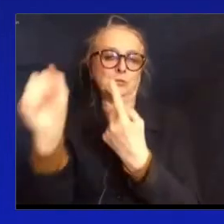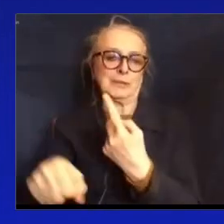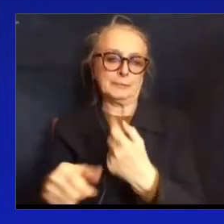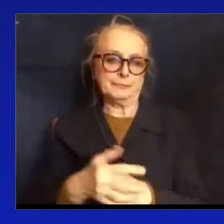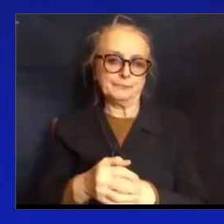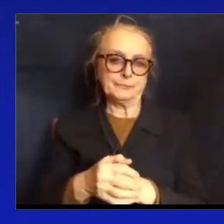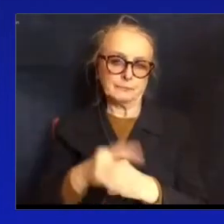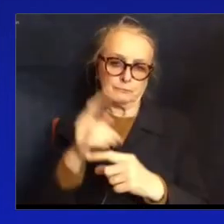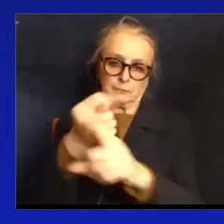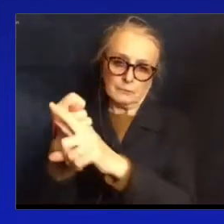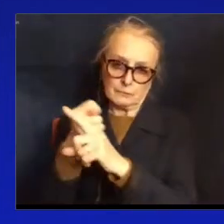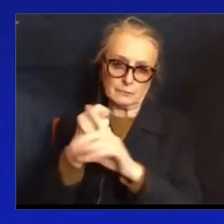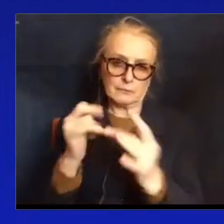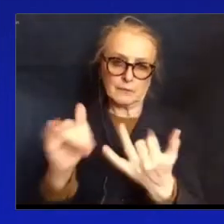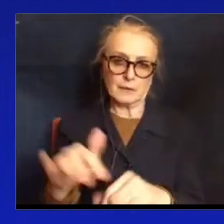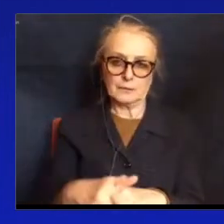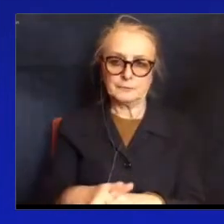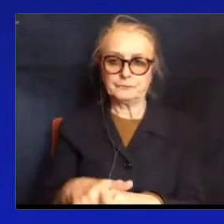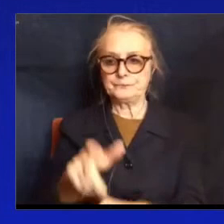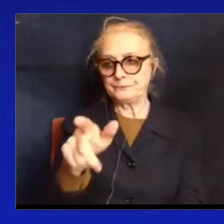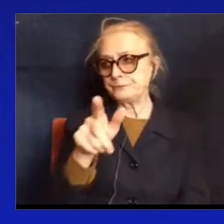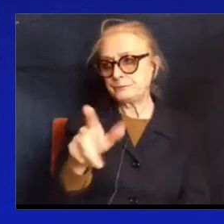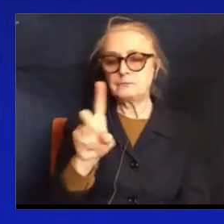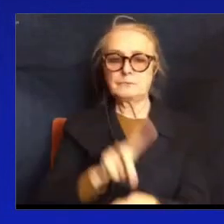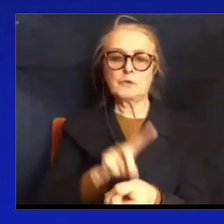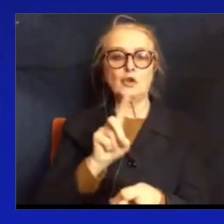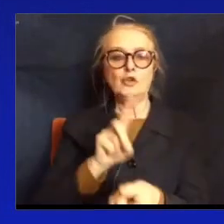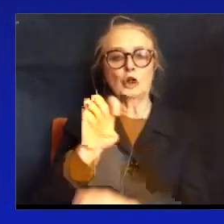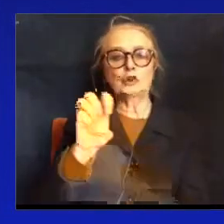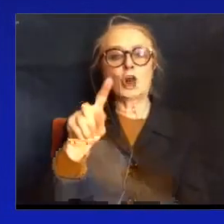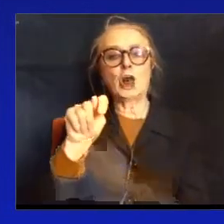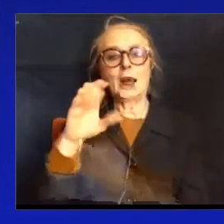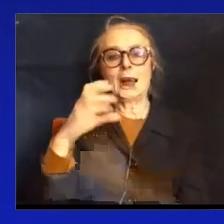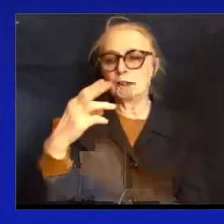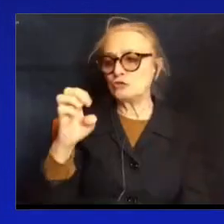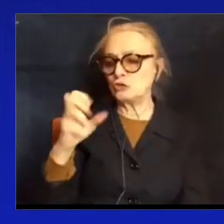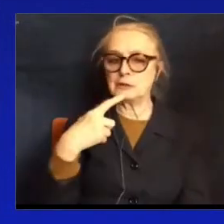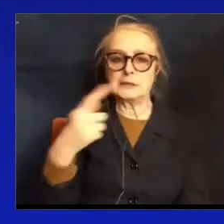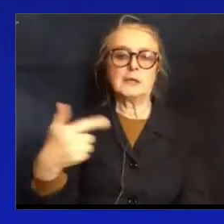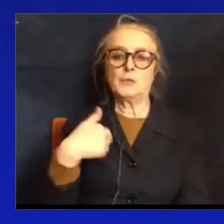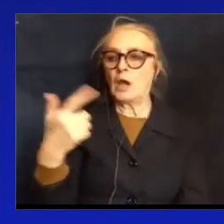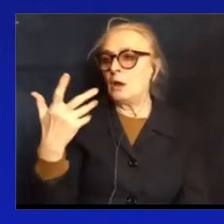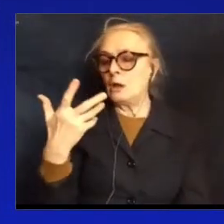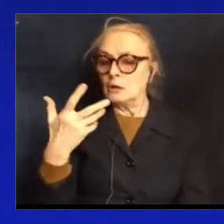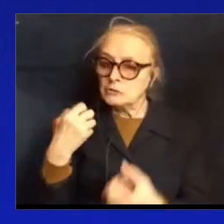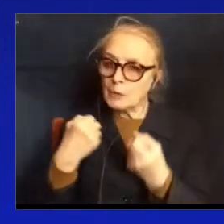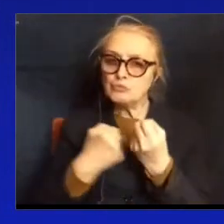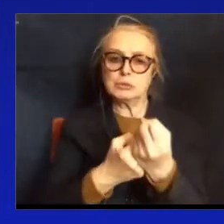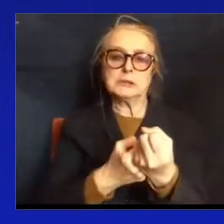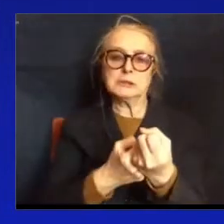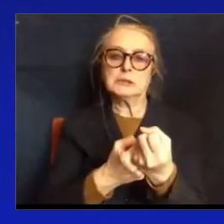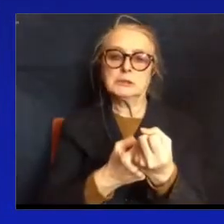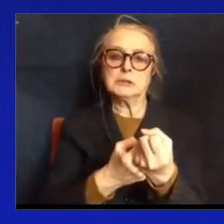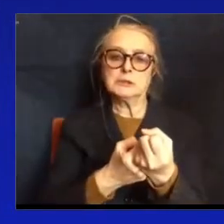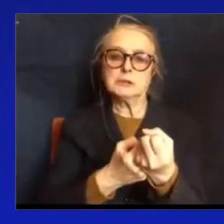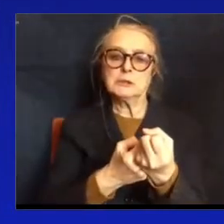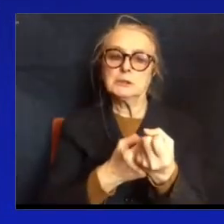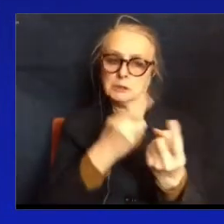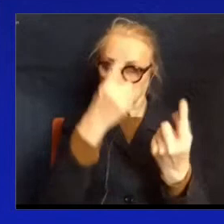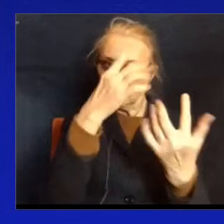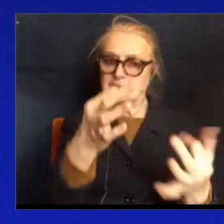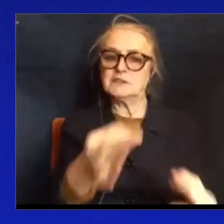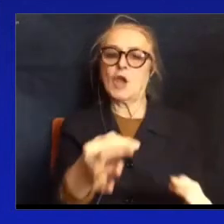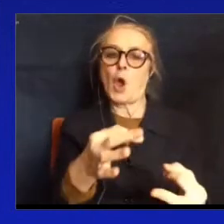I would just say that I do support the direction of the province right now, given the lower supply, to protect